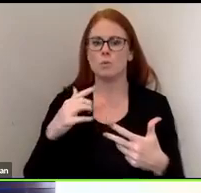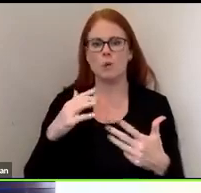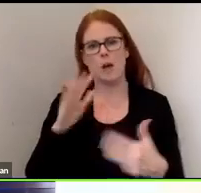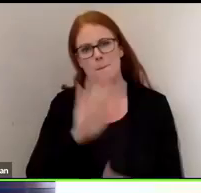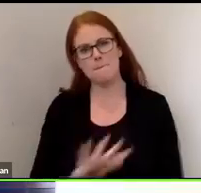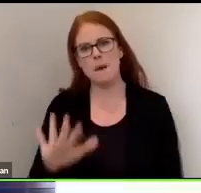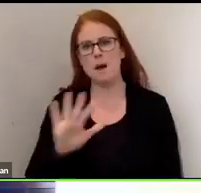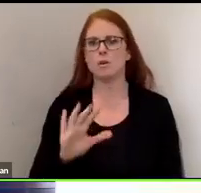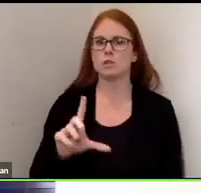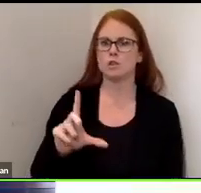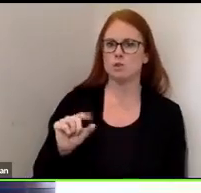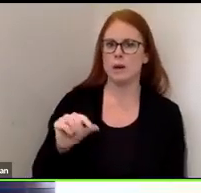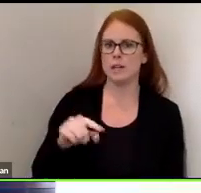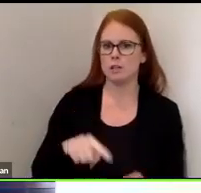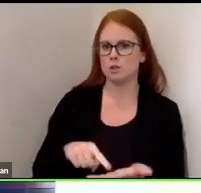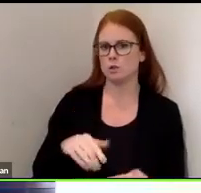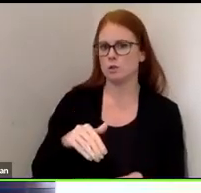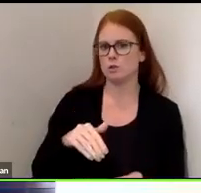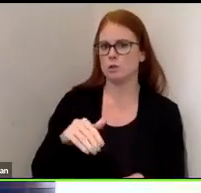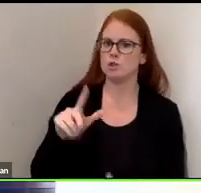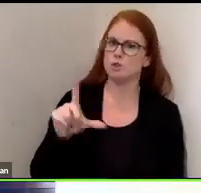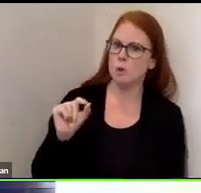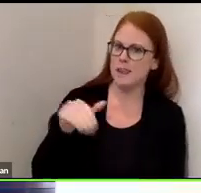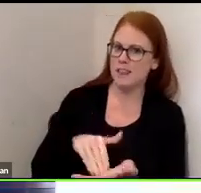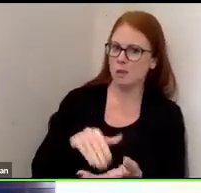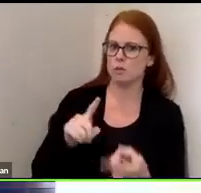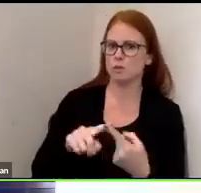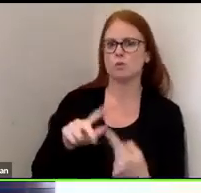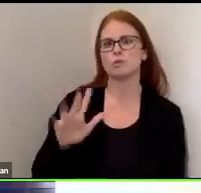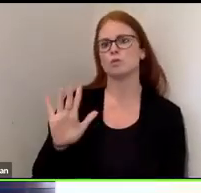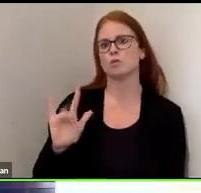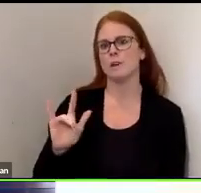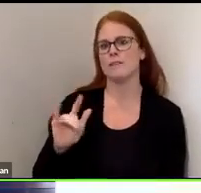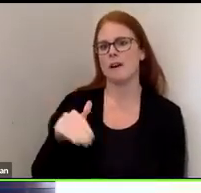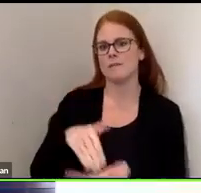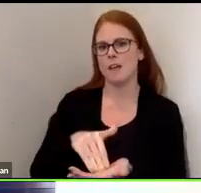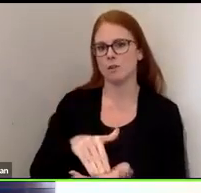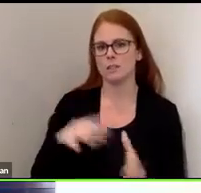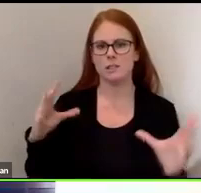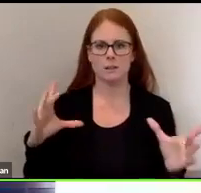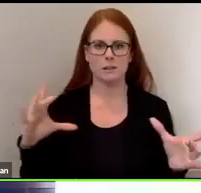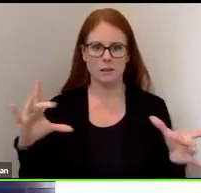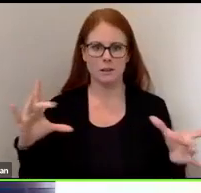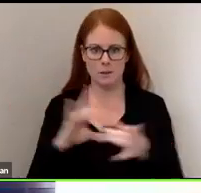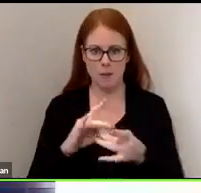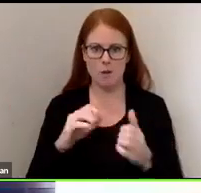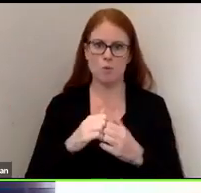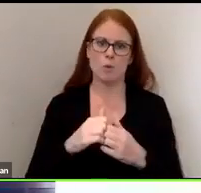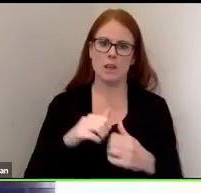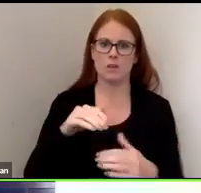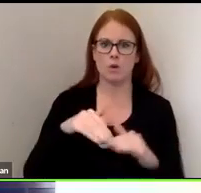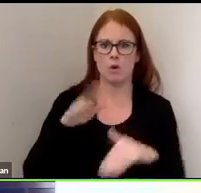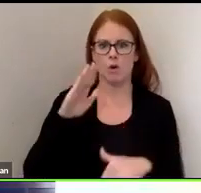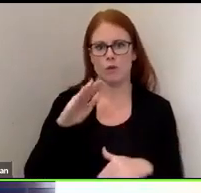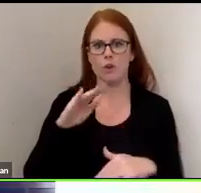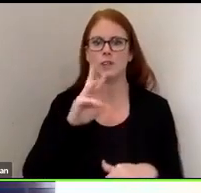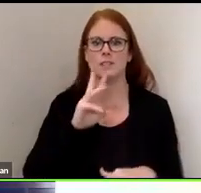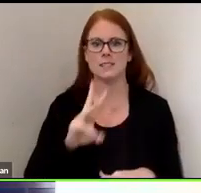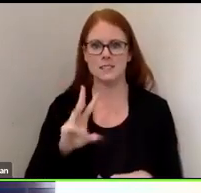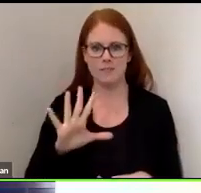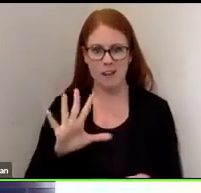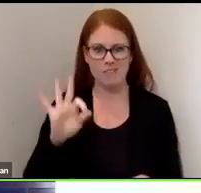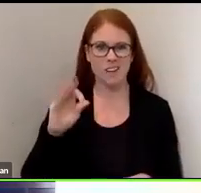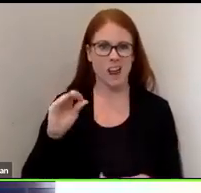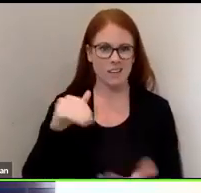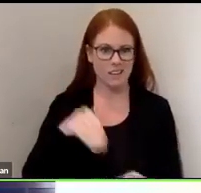20 to 25,000 individuals in these groups. So you combine that with our over 90,000, 65 and up. It's a